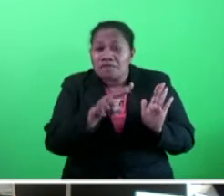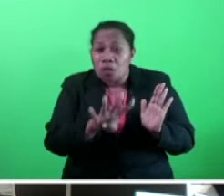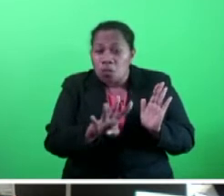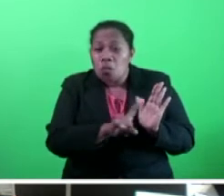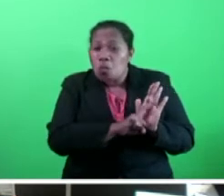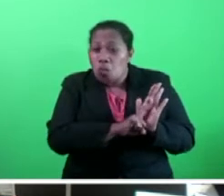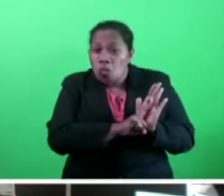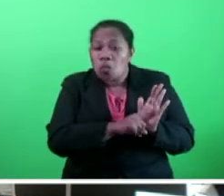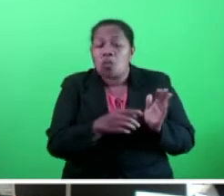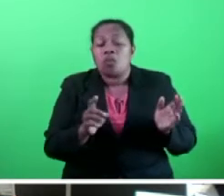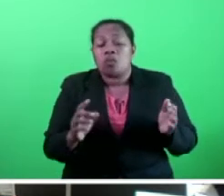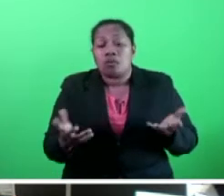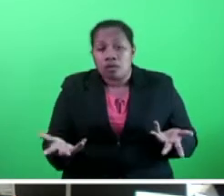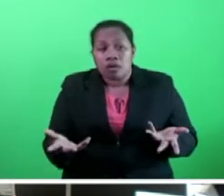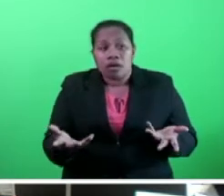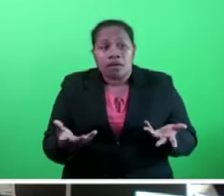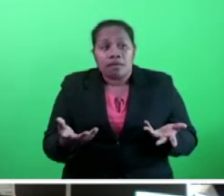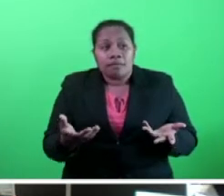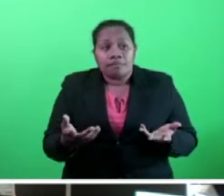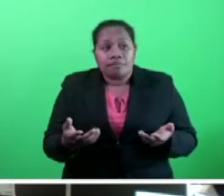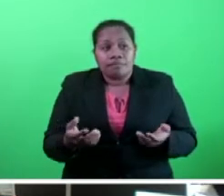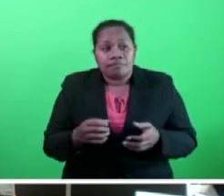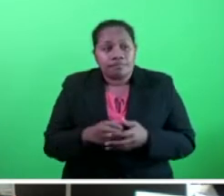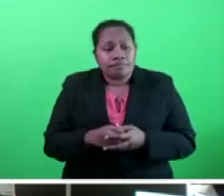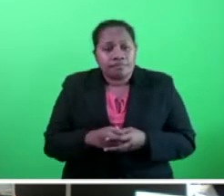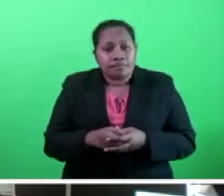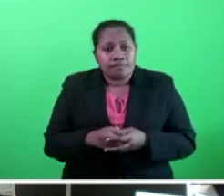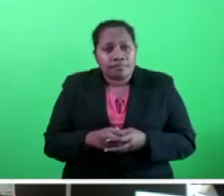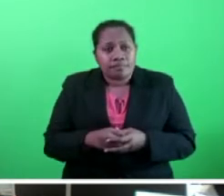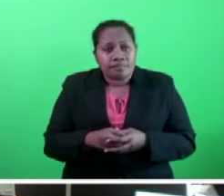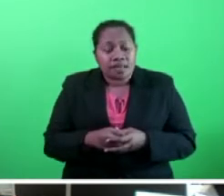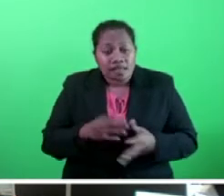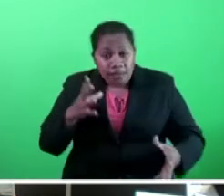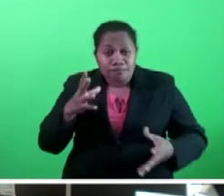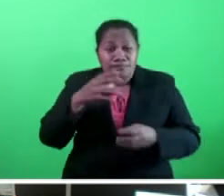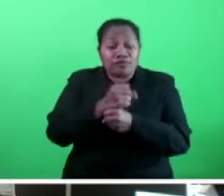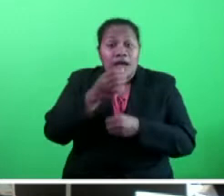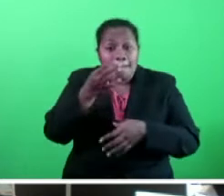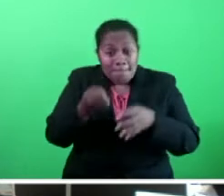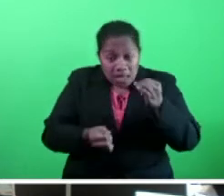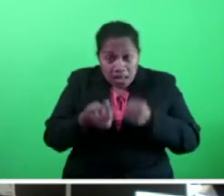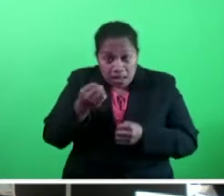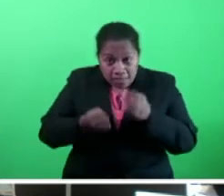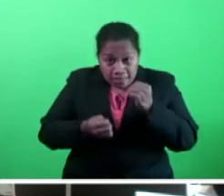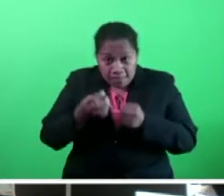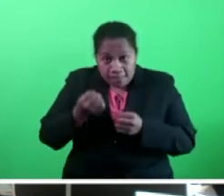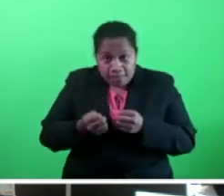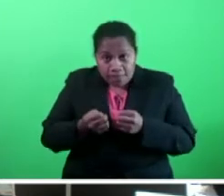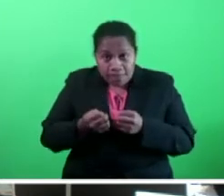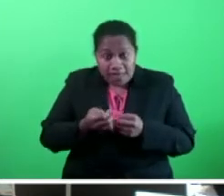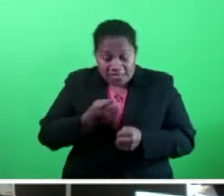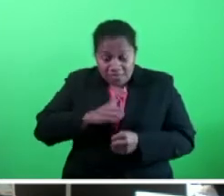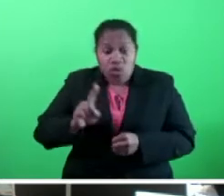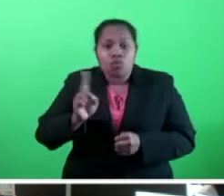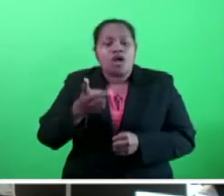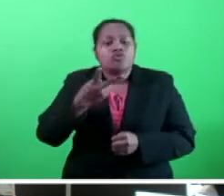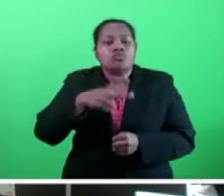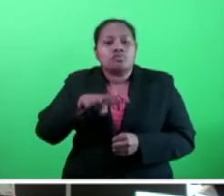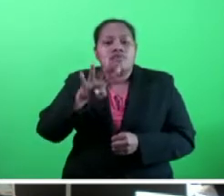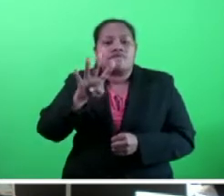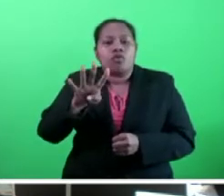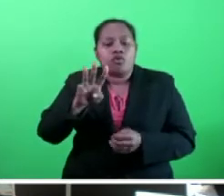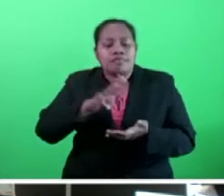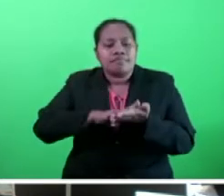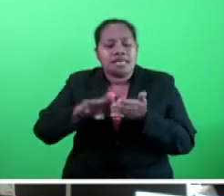of which is 6 million litres is the total milk that is demanded is 24 million litres out of the 64